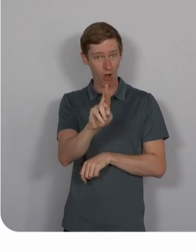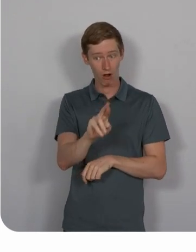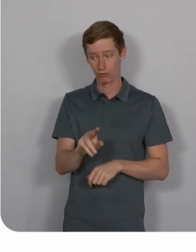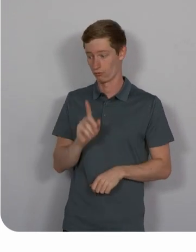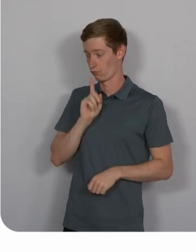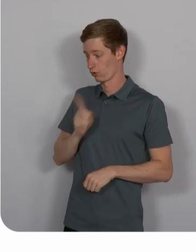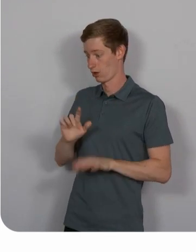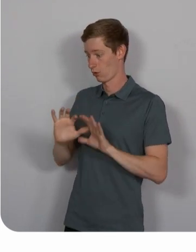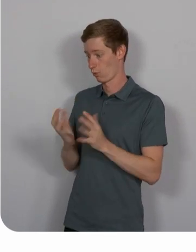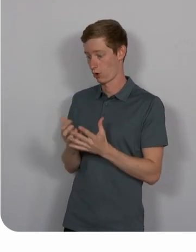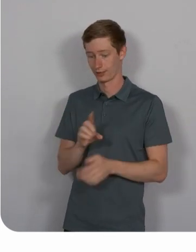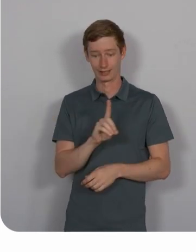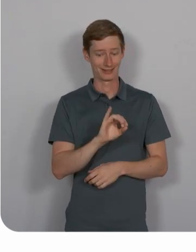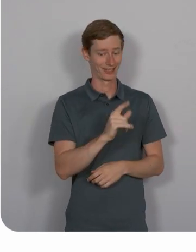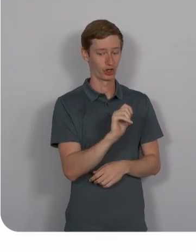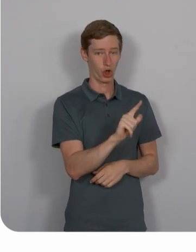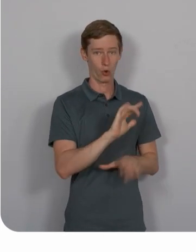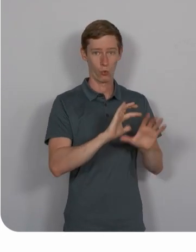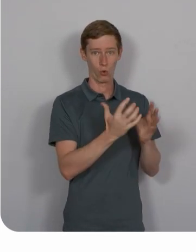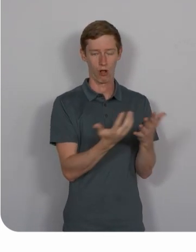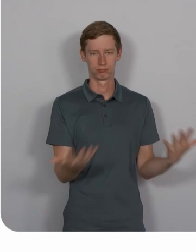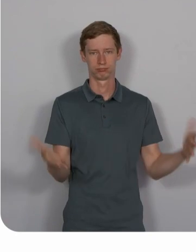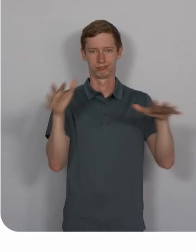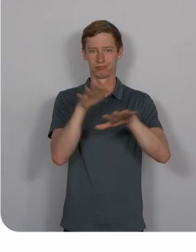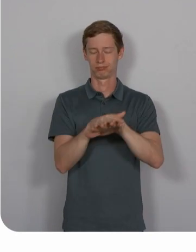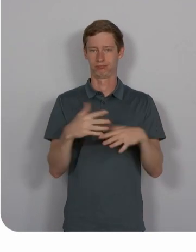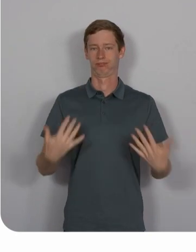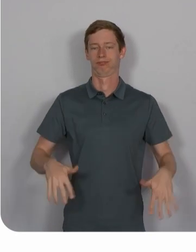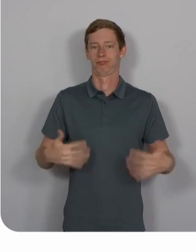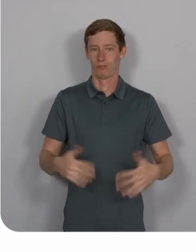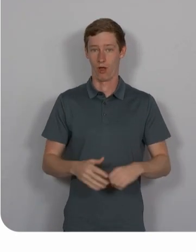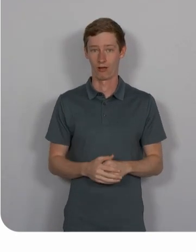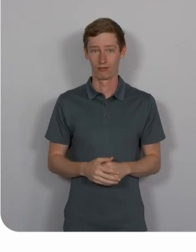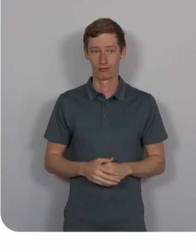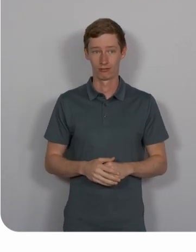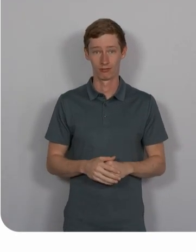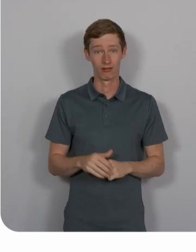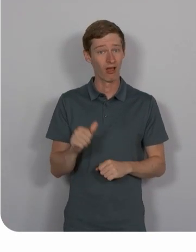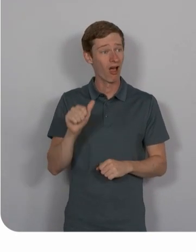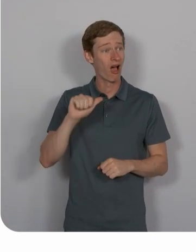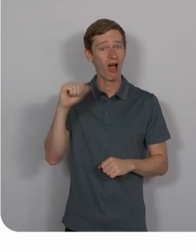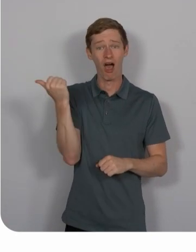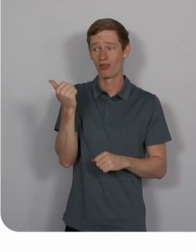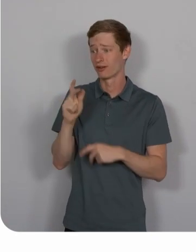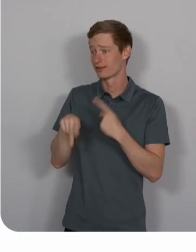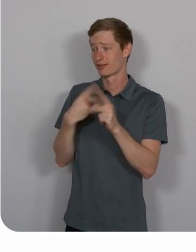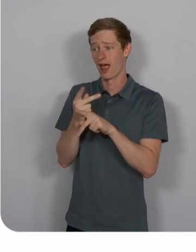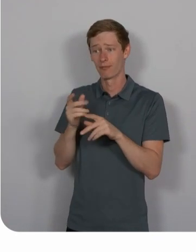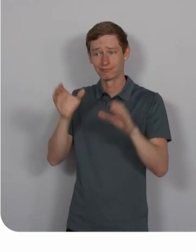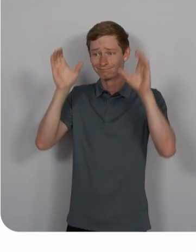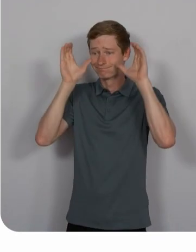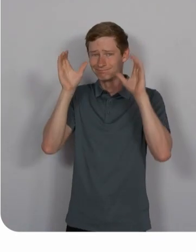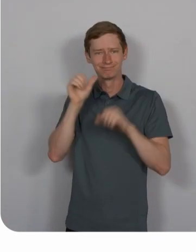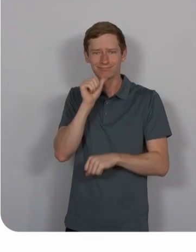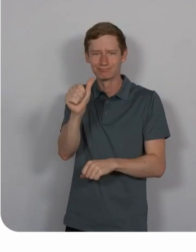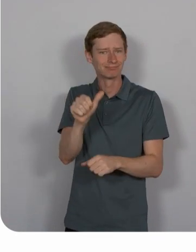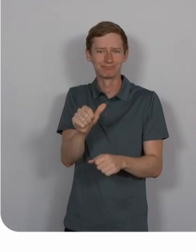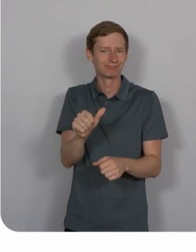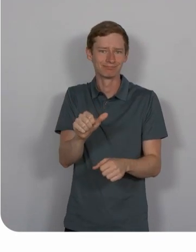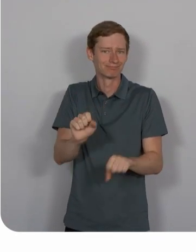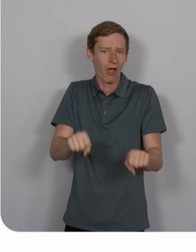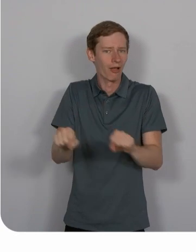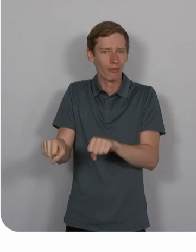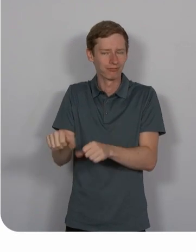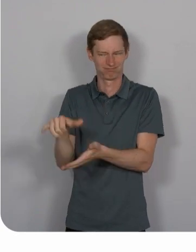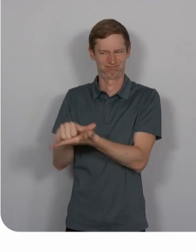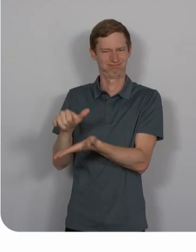your physical and digital worlds. That doesn't mean it's just not possible on any other category of device. And we can do all of